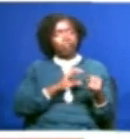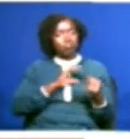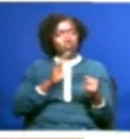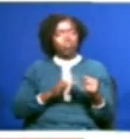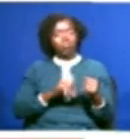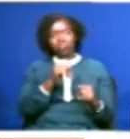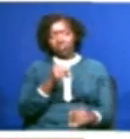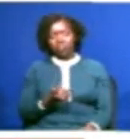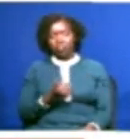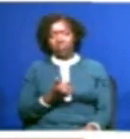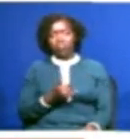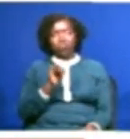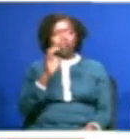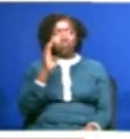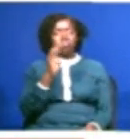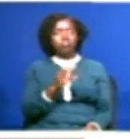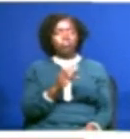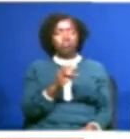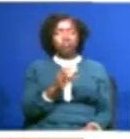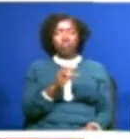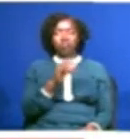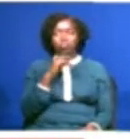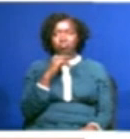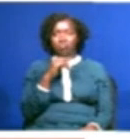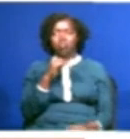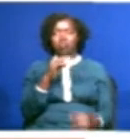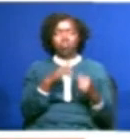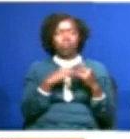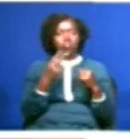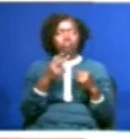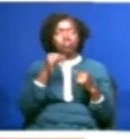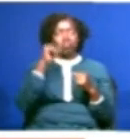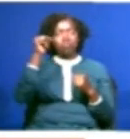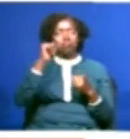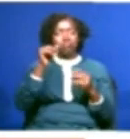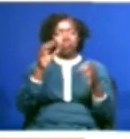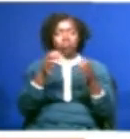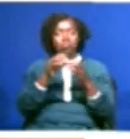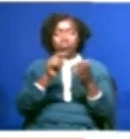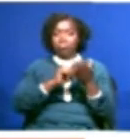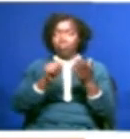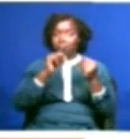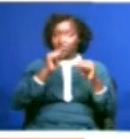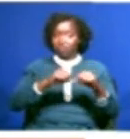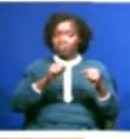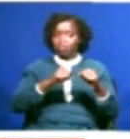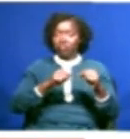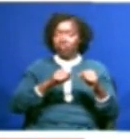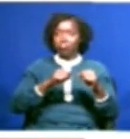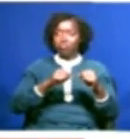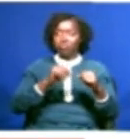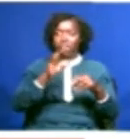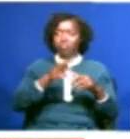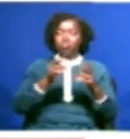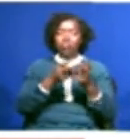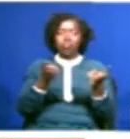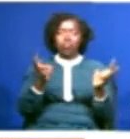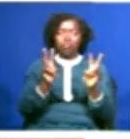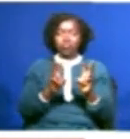six other commissioners of the IEBC. 82 political parties say they had signed a deal and they agreed to vote for the panel